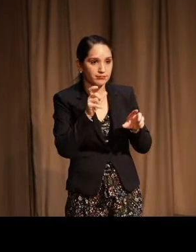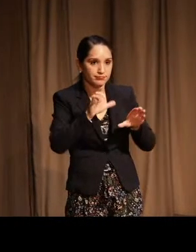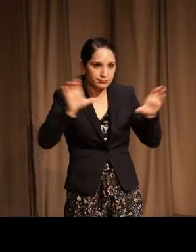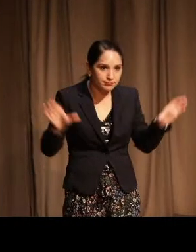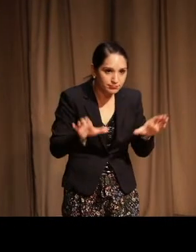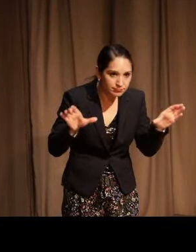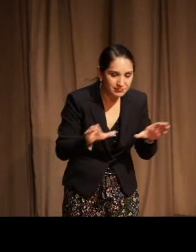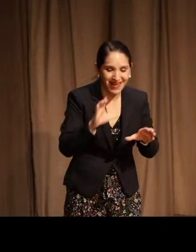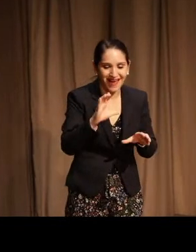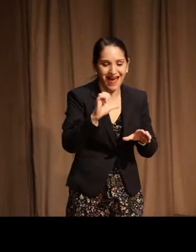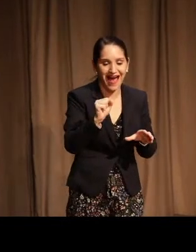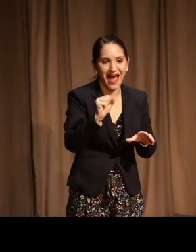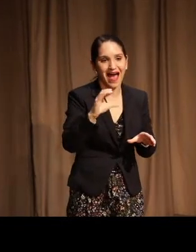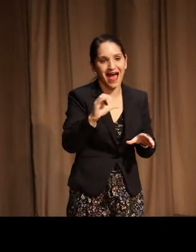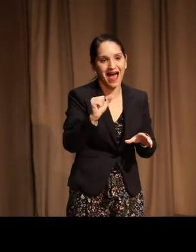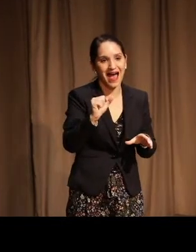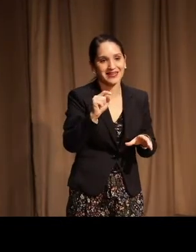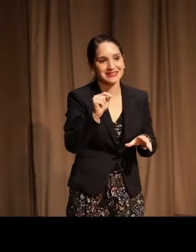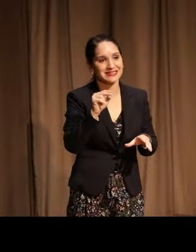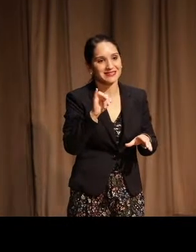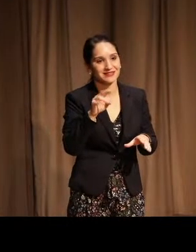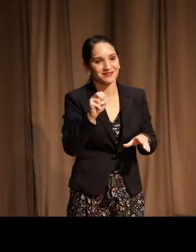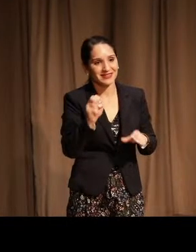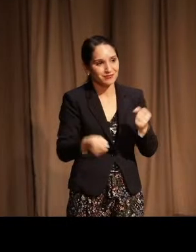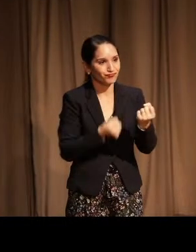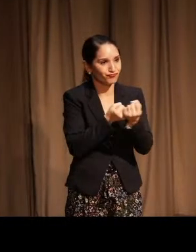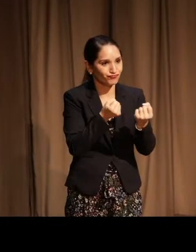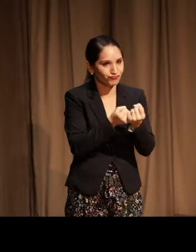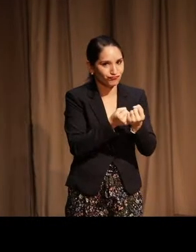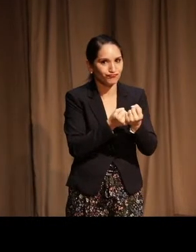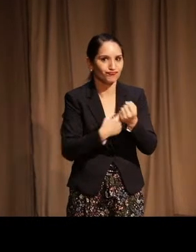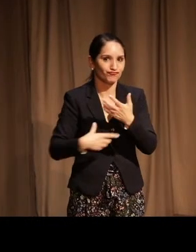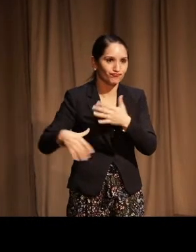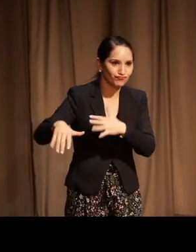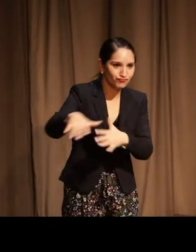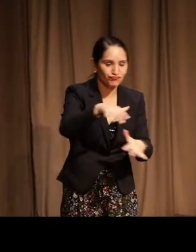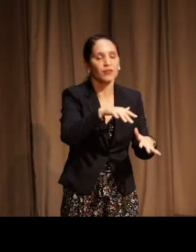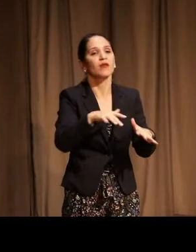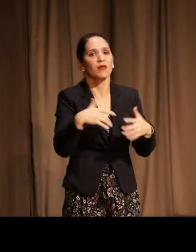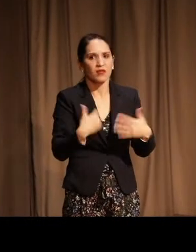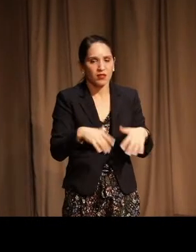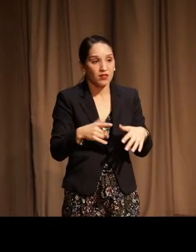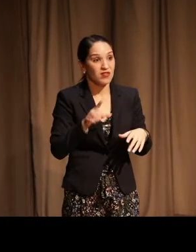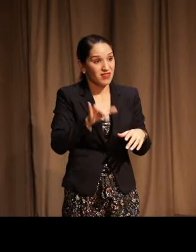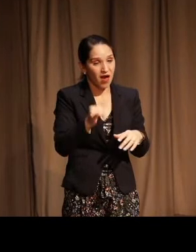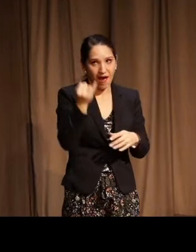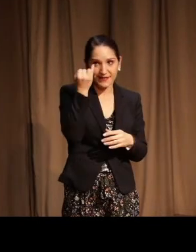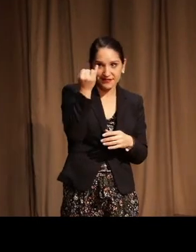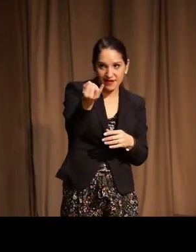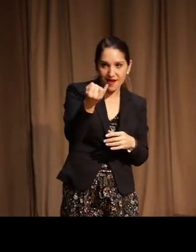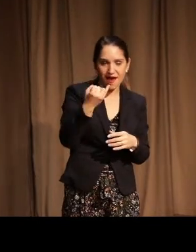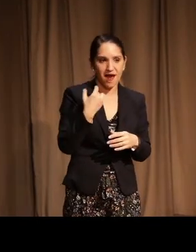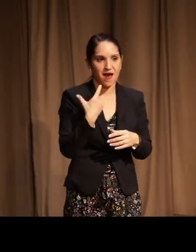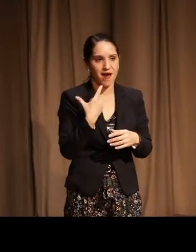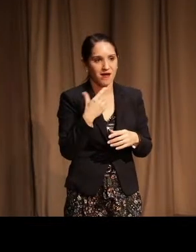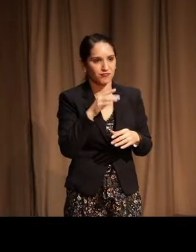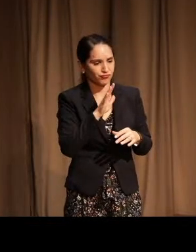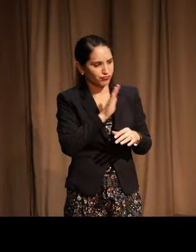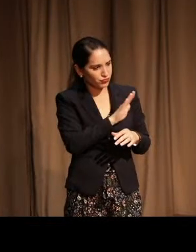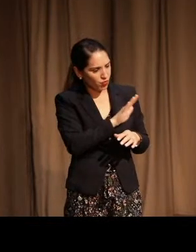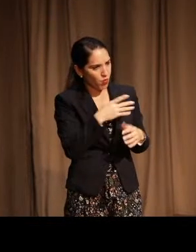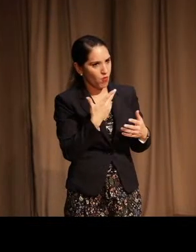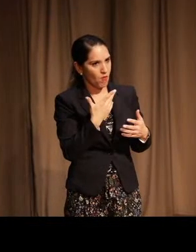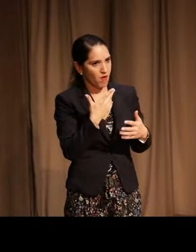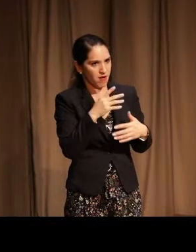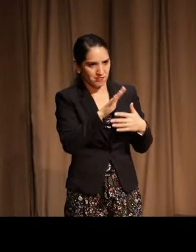in South America. And we talked a lot about how would these ideas and references that she has